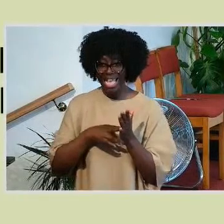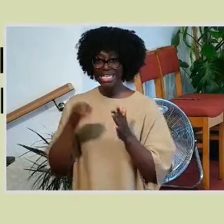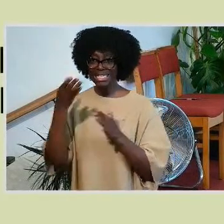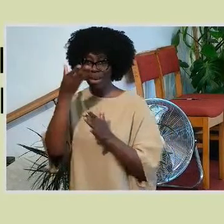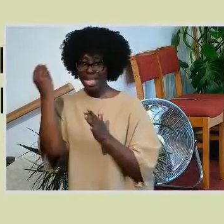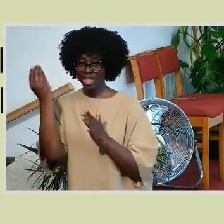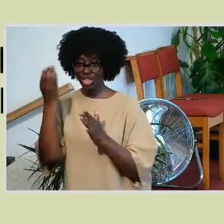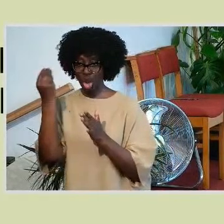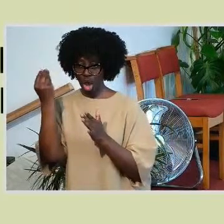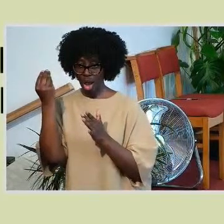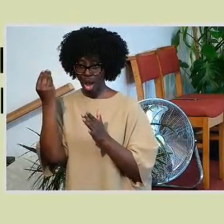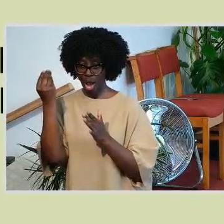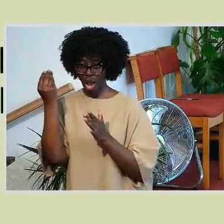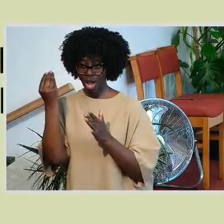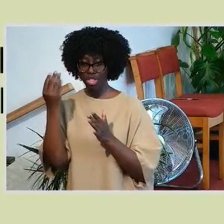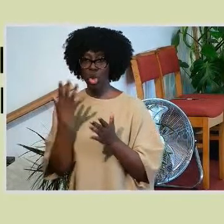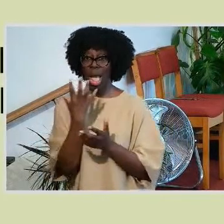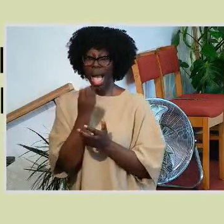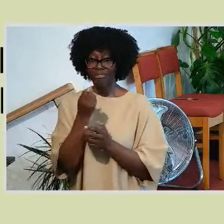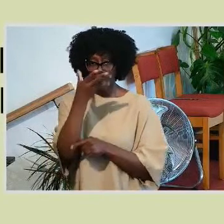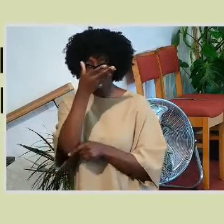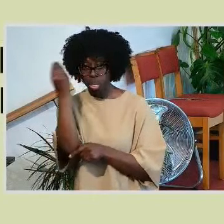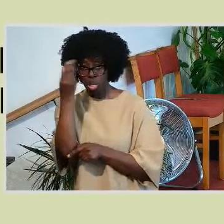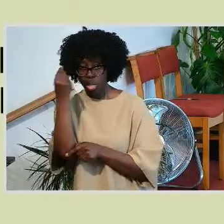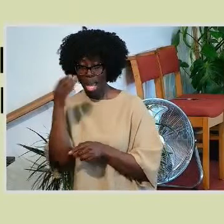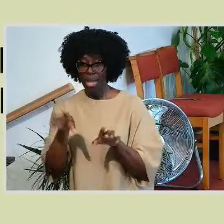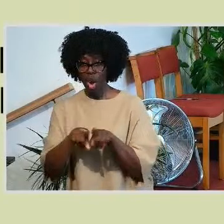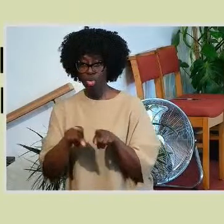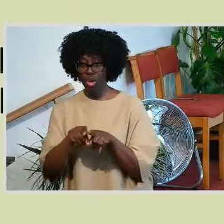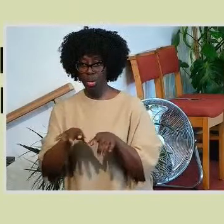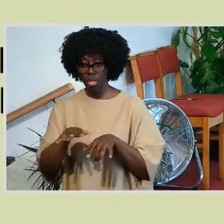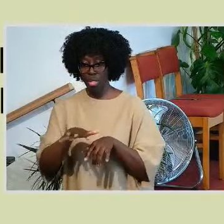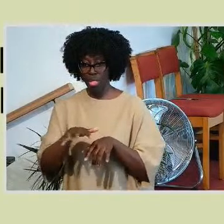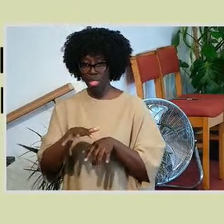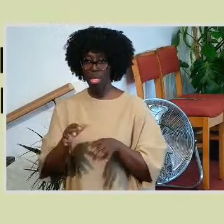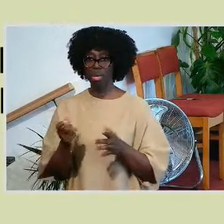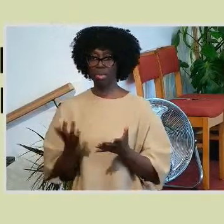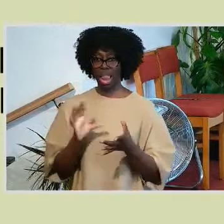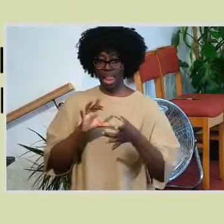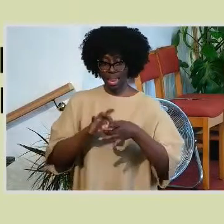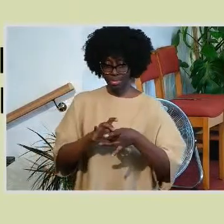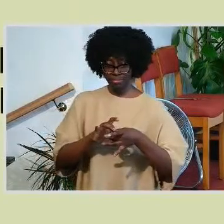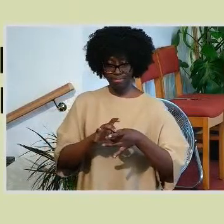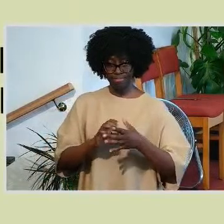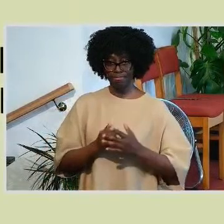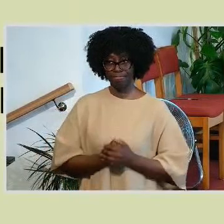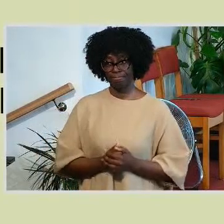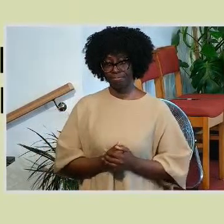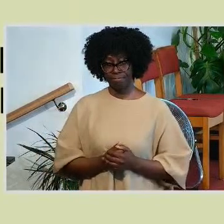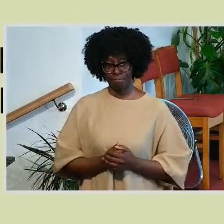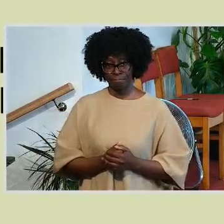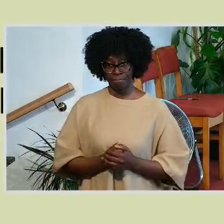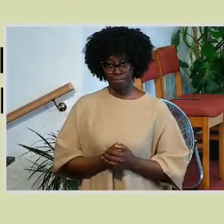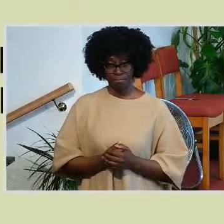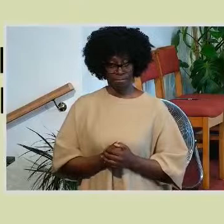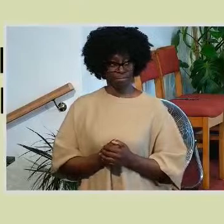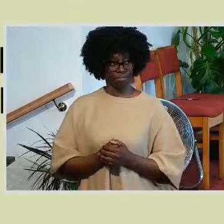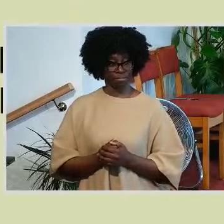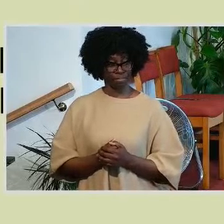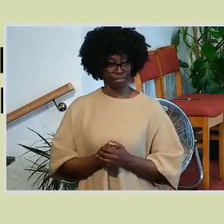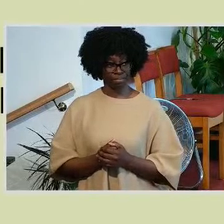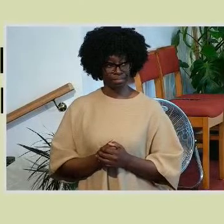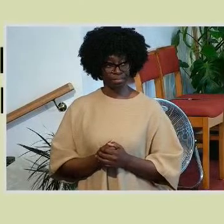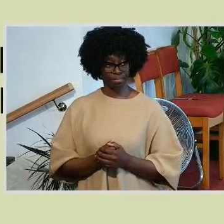dementia. It's a special kind of, the cells that are affected are different, and they seem to think there's a link between that and